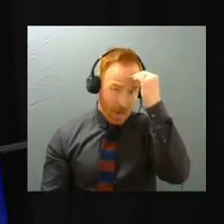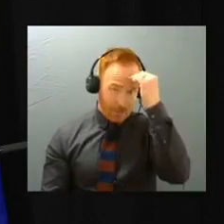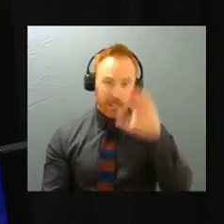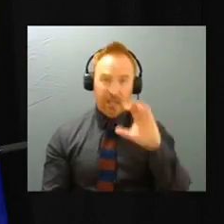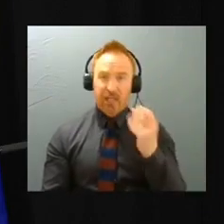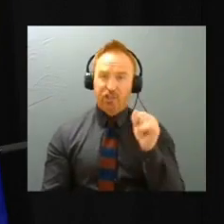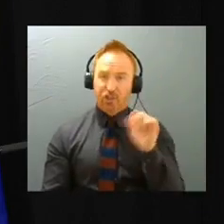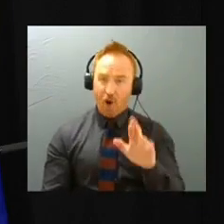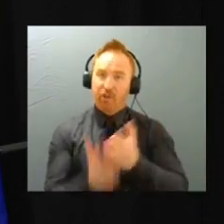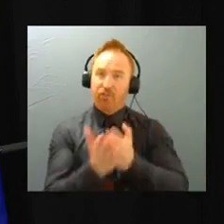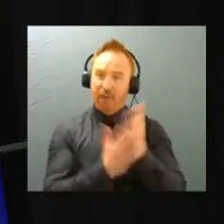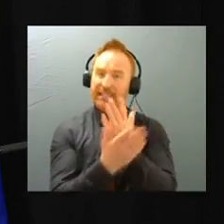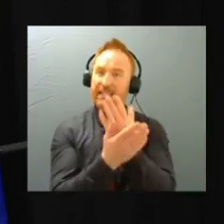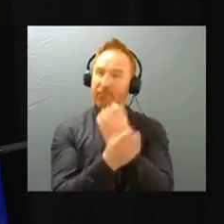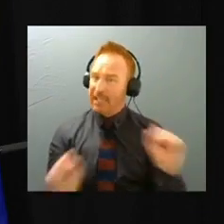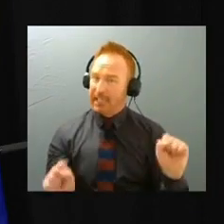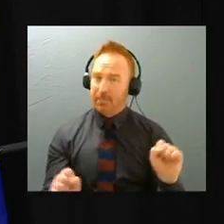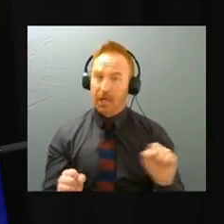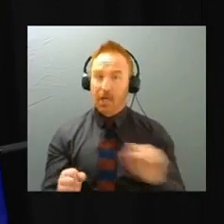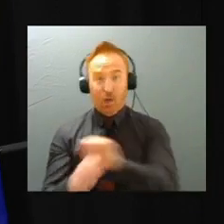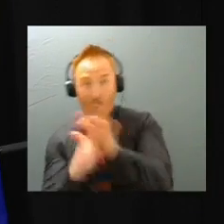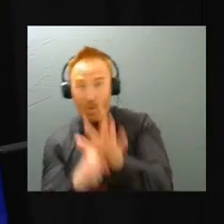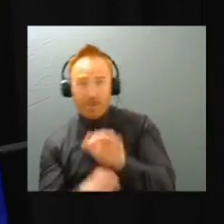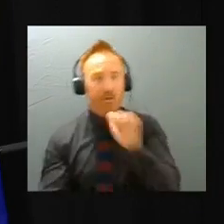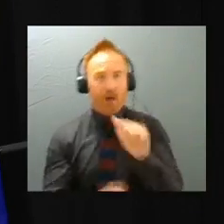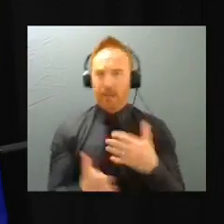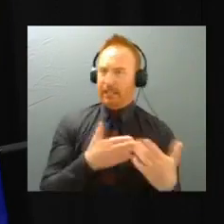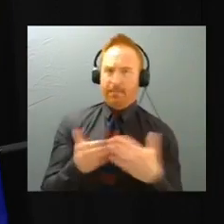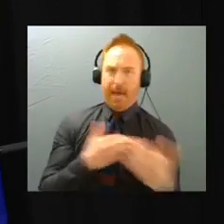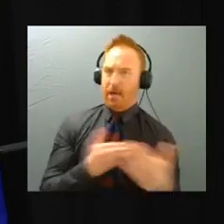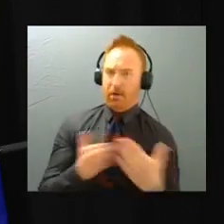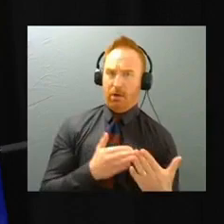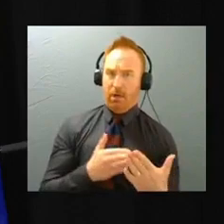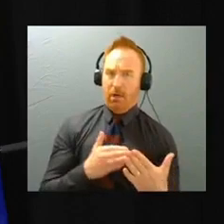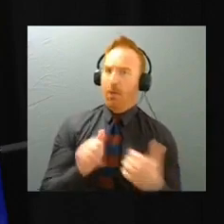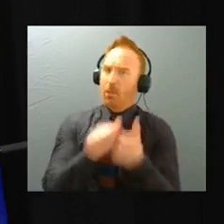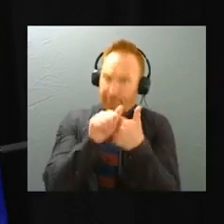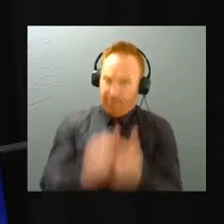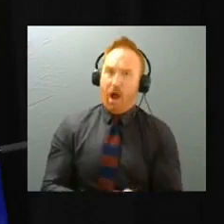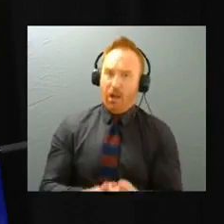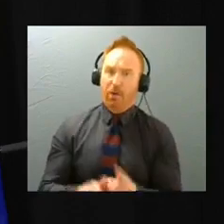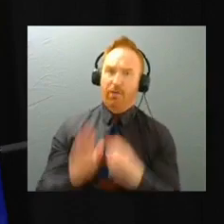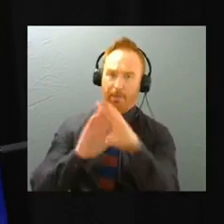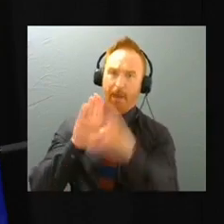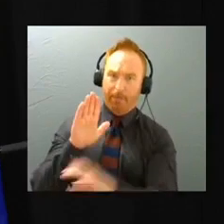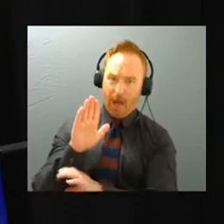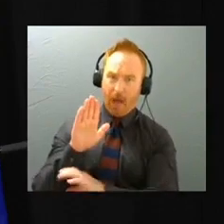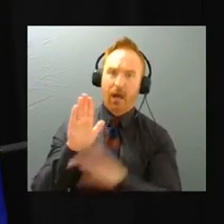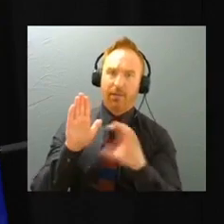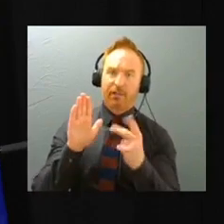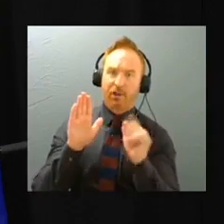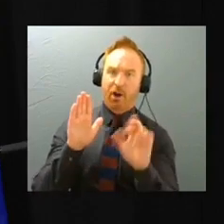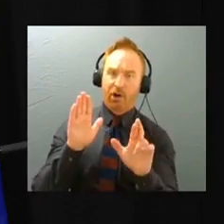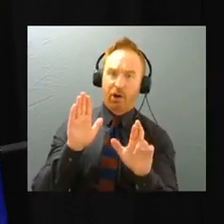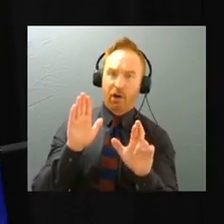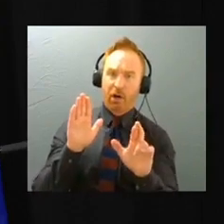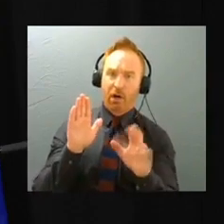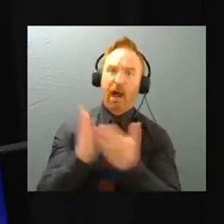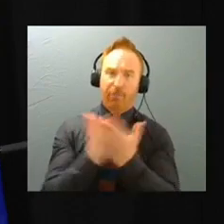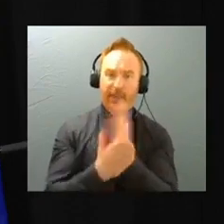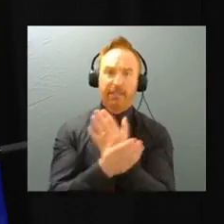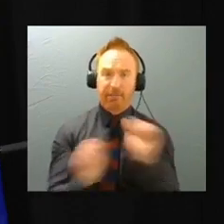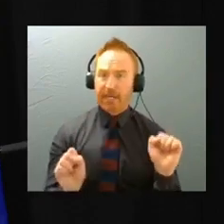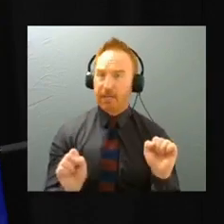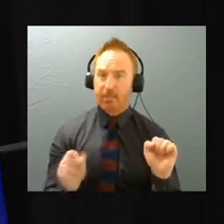COVID. And we will continue to consider the Charter as we move forward. Of course, we're bound by the Charter in all of